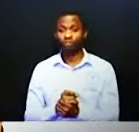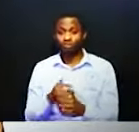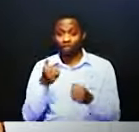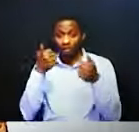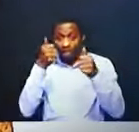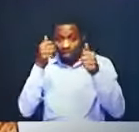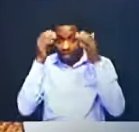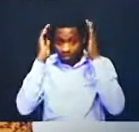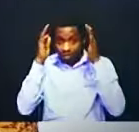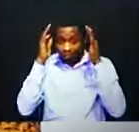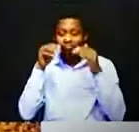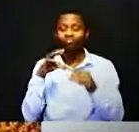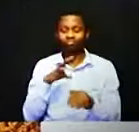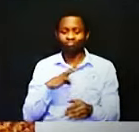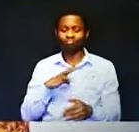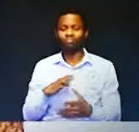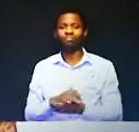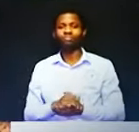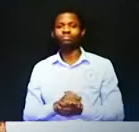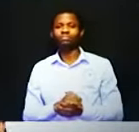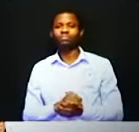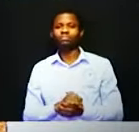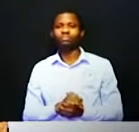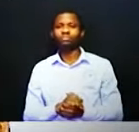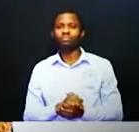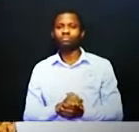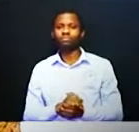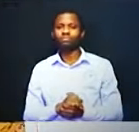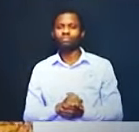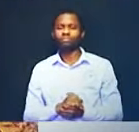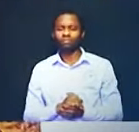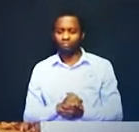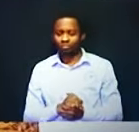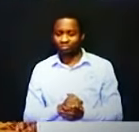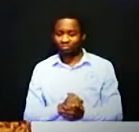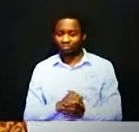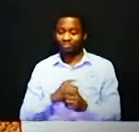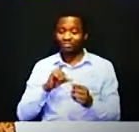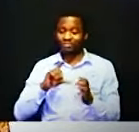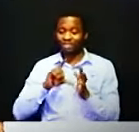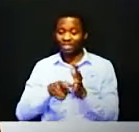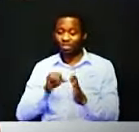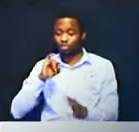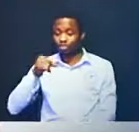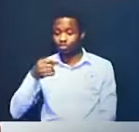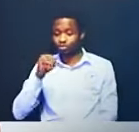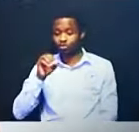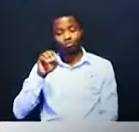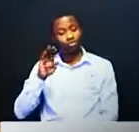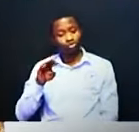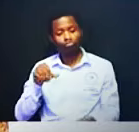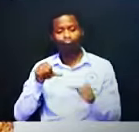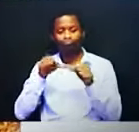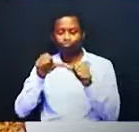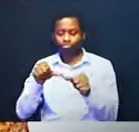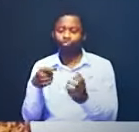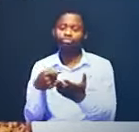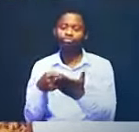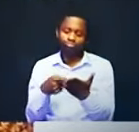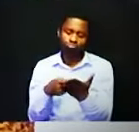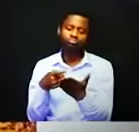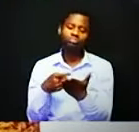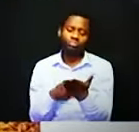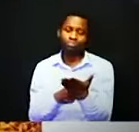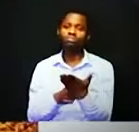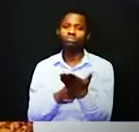together? Did you say with the machi, pa? And Job continued his discourse. A Job, Corso, a man, you may